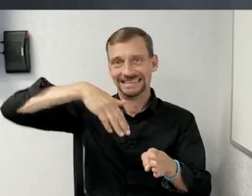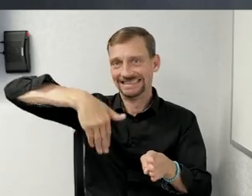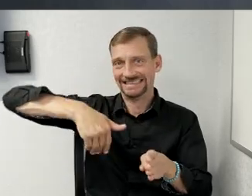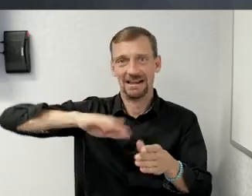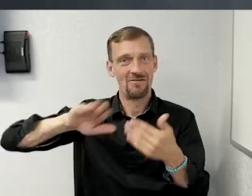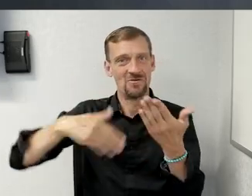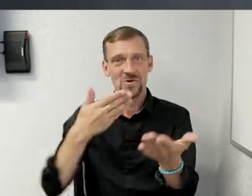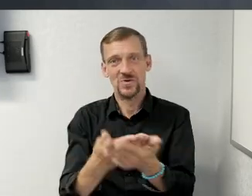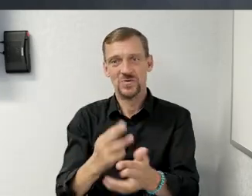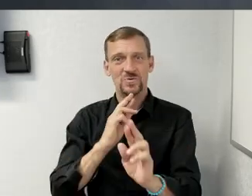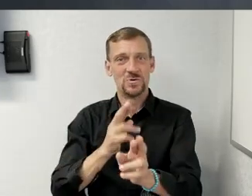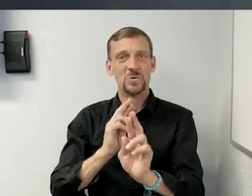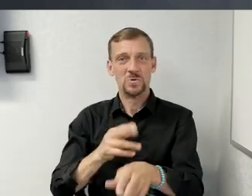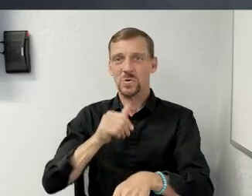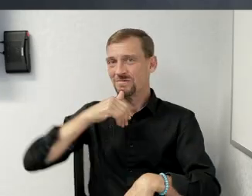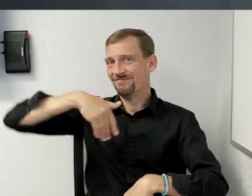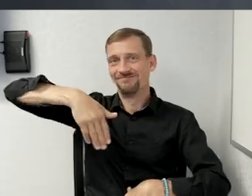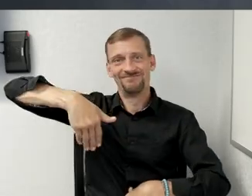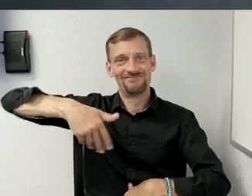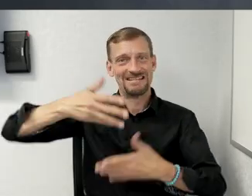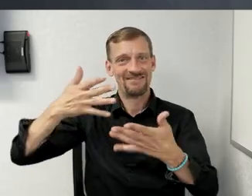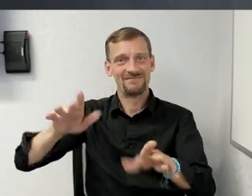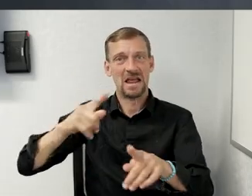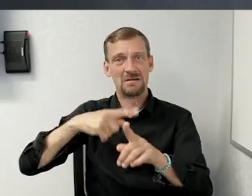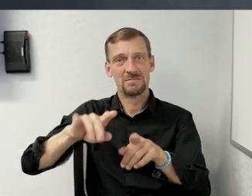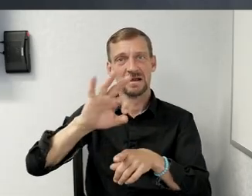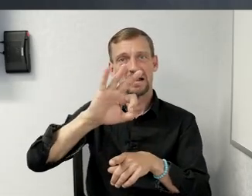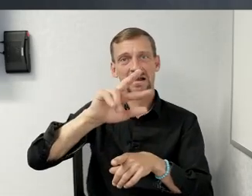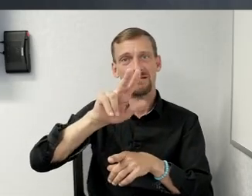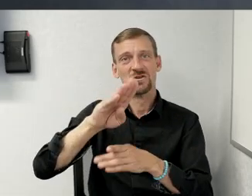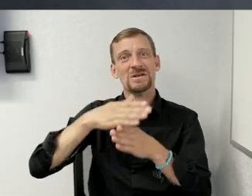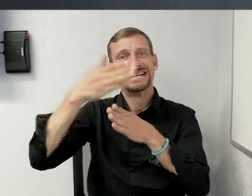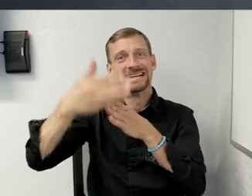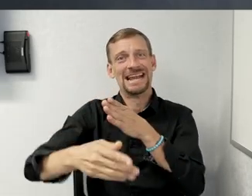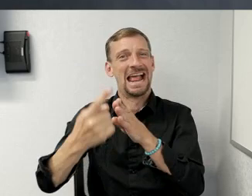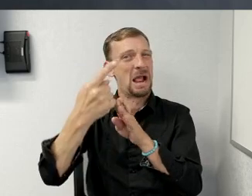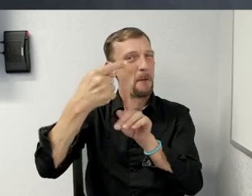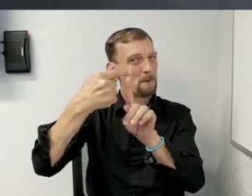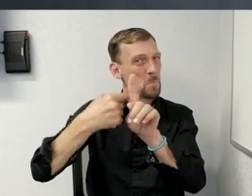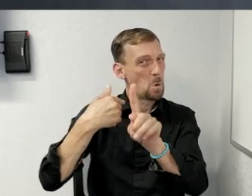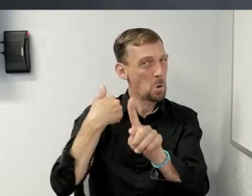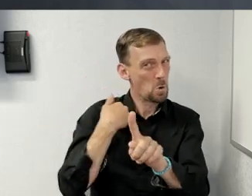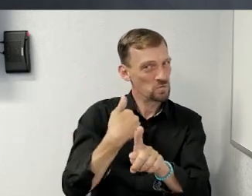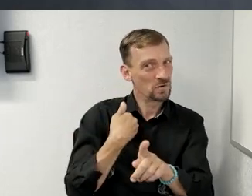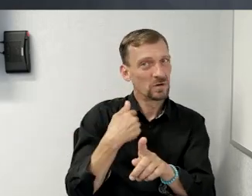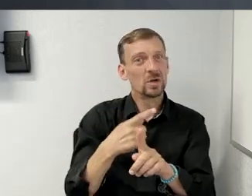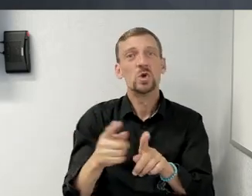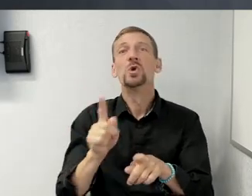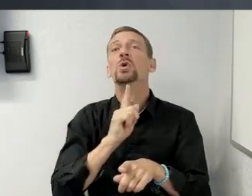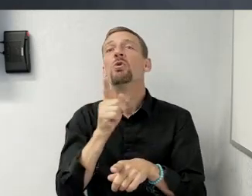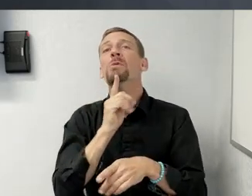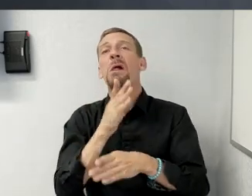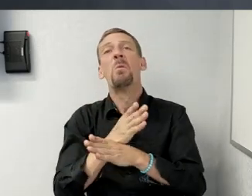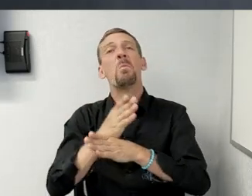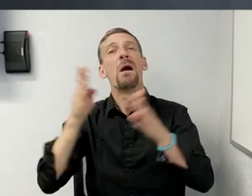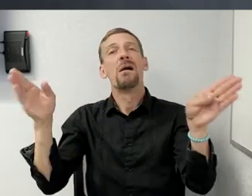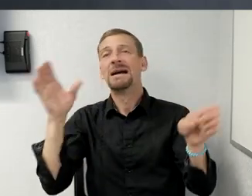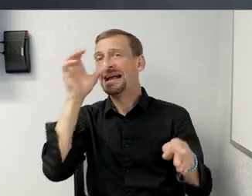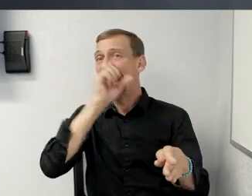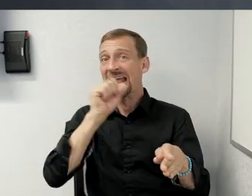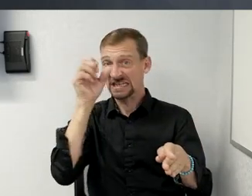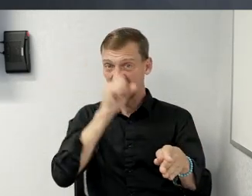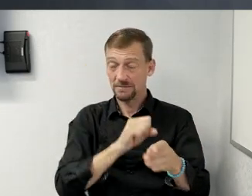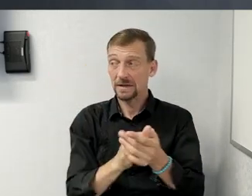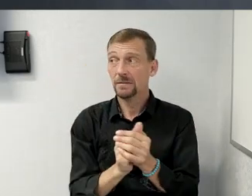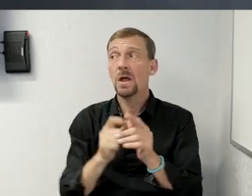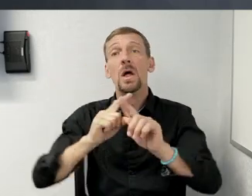entirely because, again, the flu season kind of just ended about a month ago. It's a pretty wide estimate that the CDC